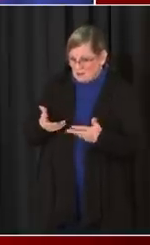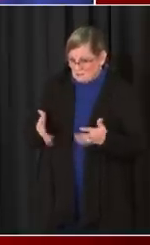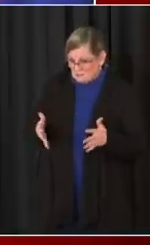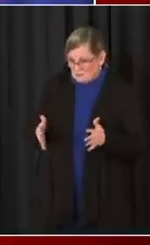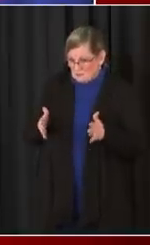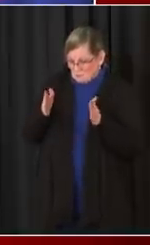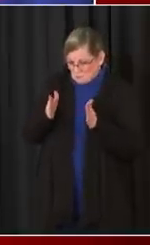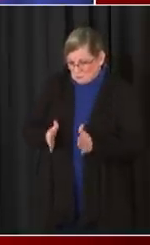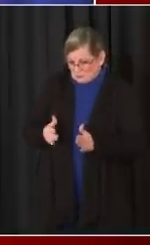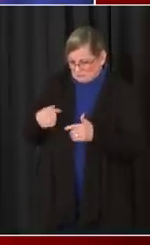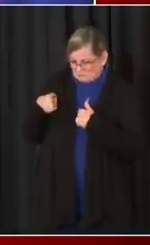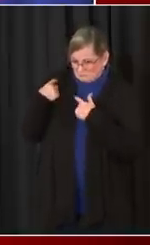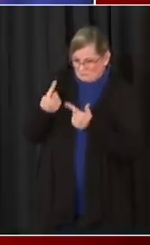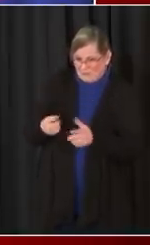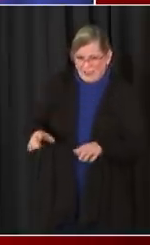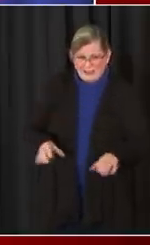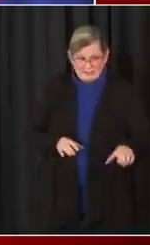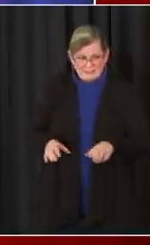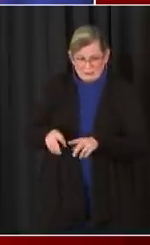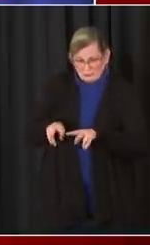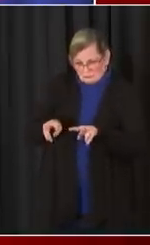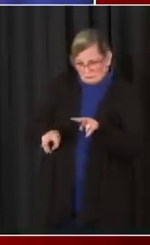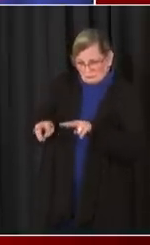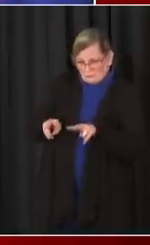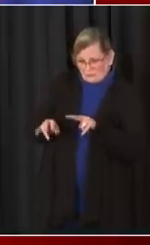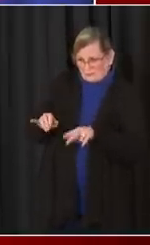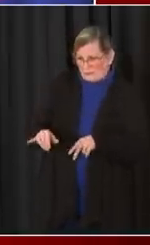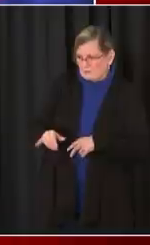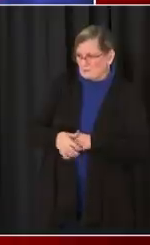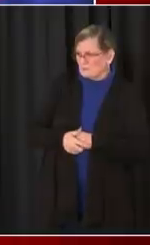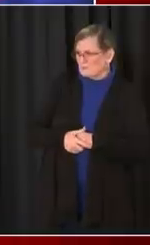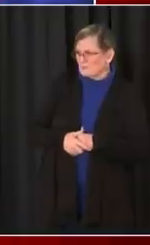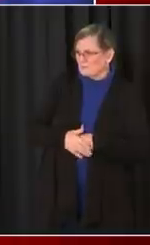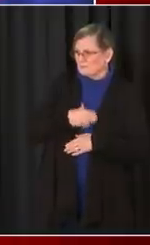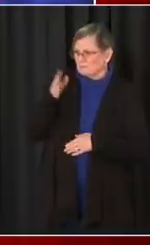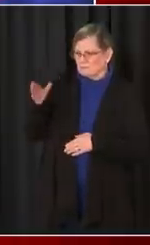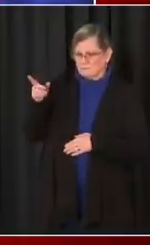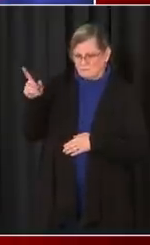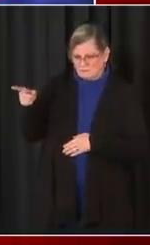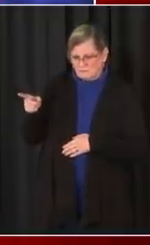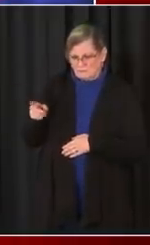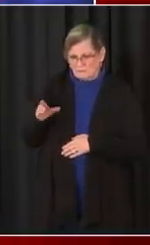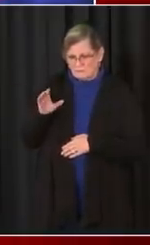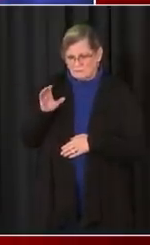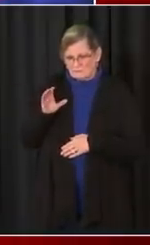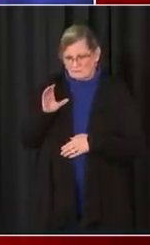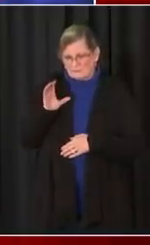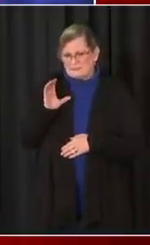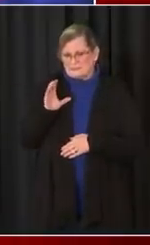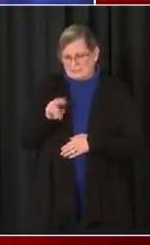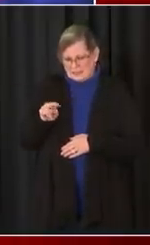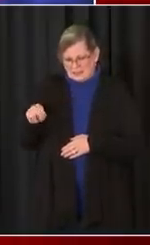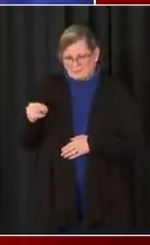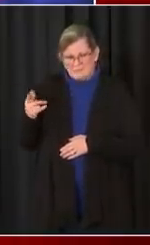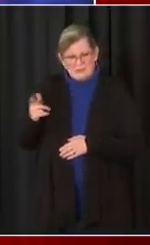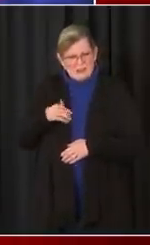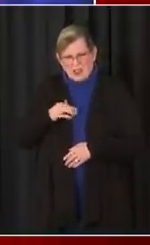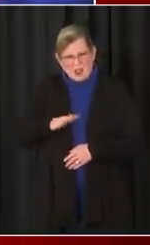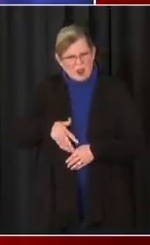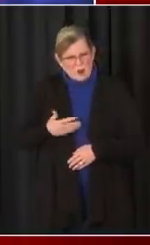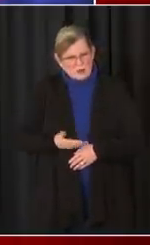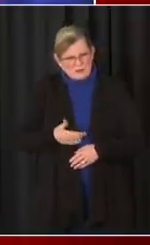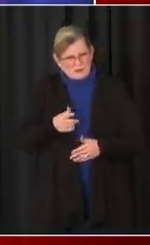in-person activities continue to do so. Mayor Bowser, how upset does it make you to see the federal